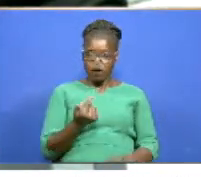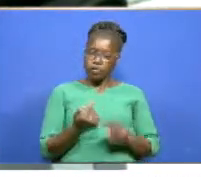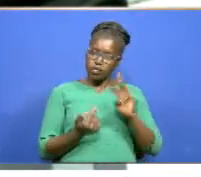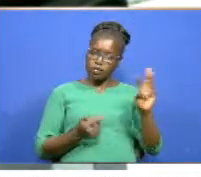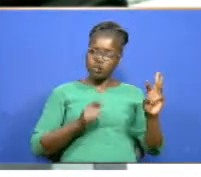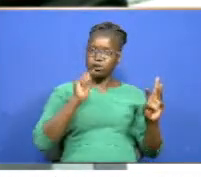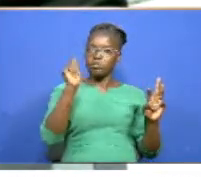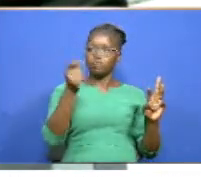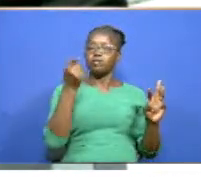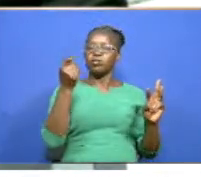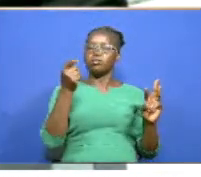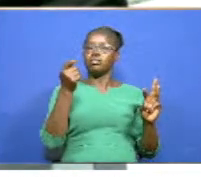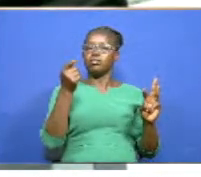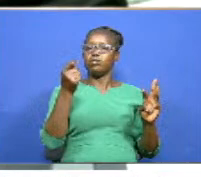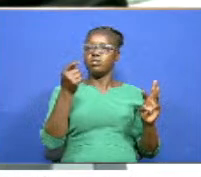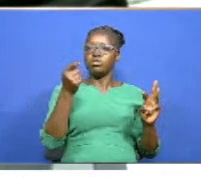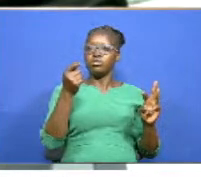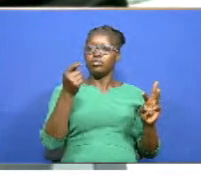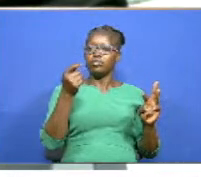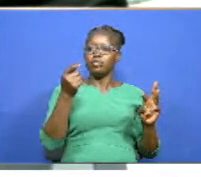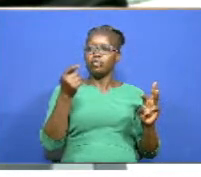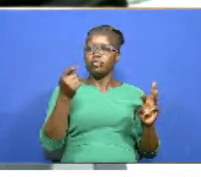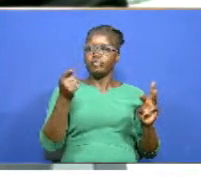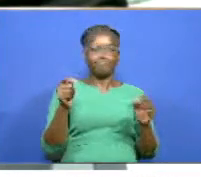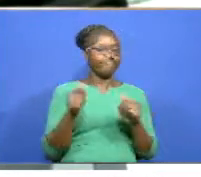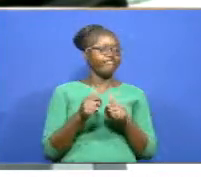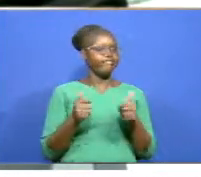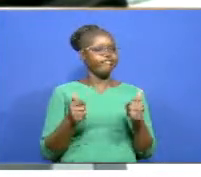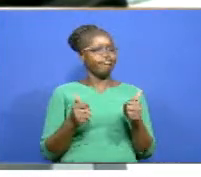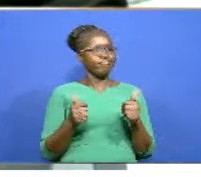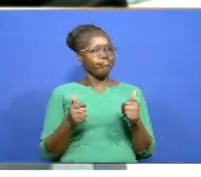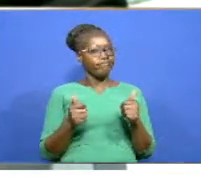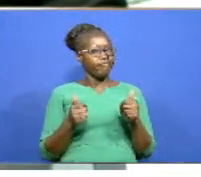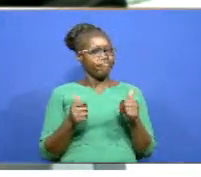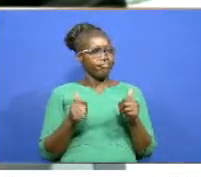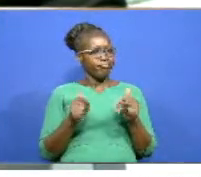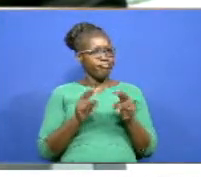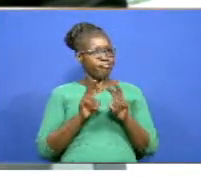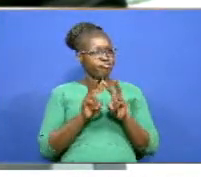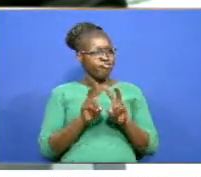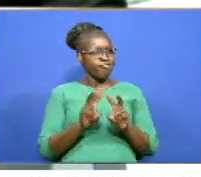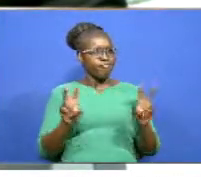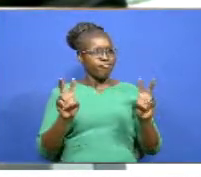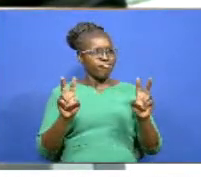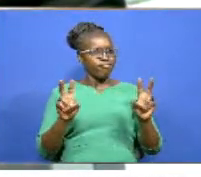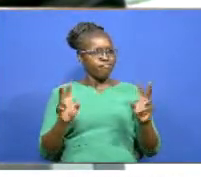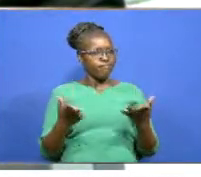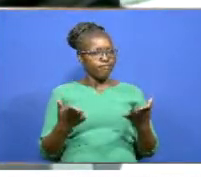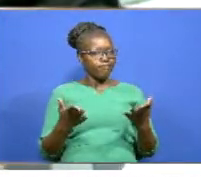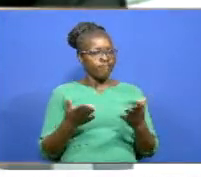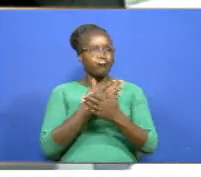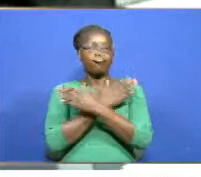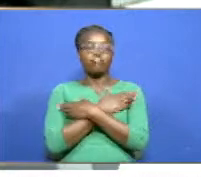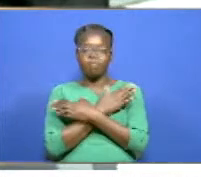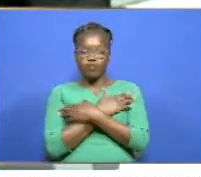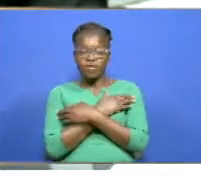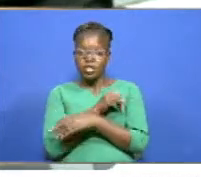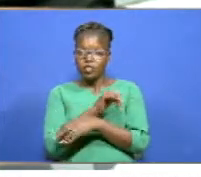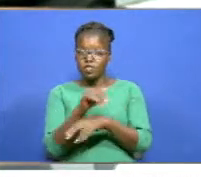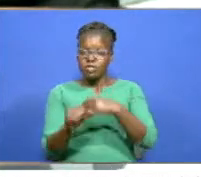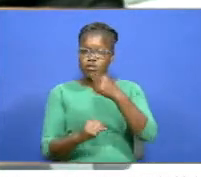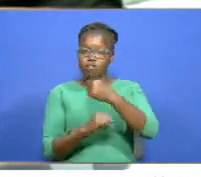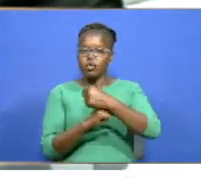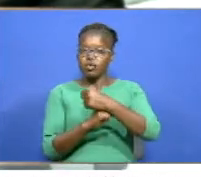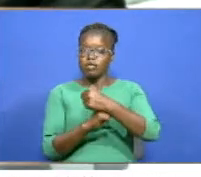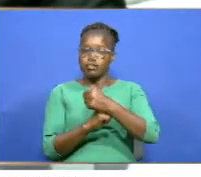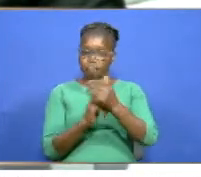Kenya. It's a well-oiled machine, looking at the campaigns that they're holding, looking at the allies and those people drumming up support for